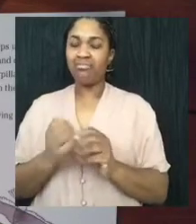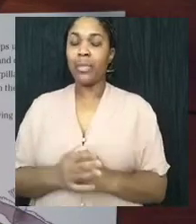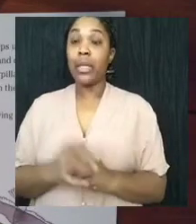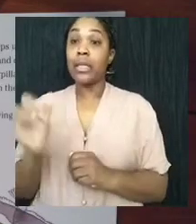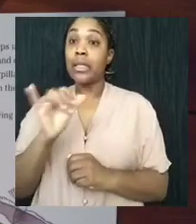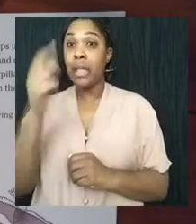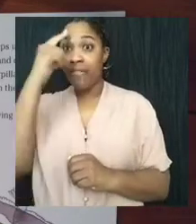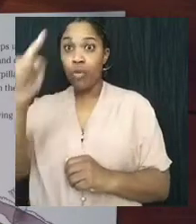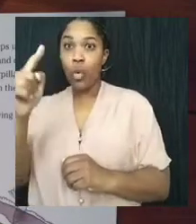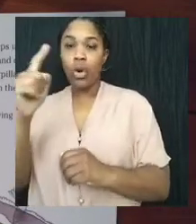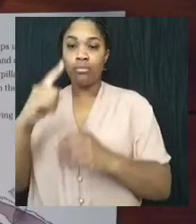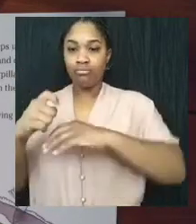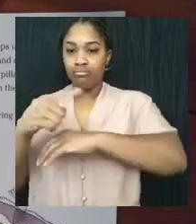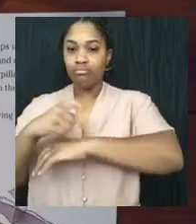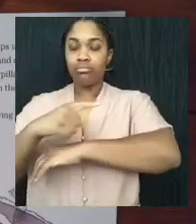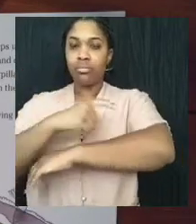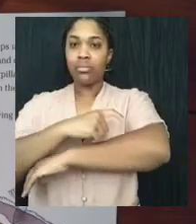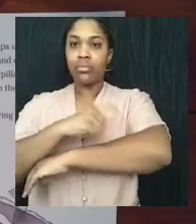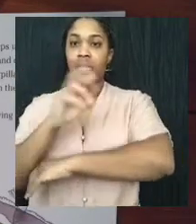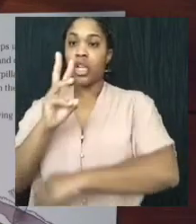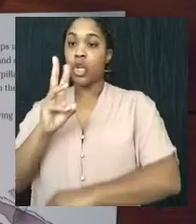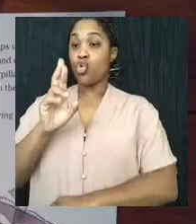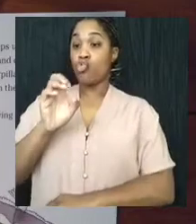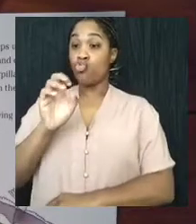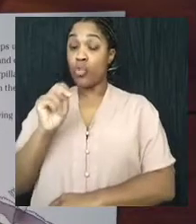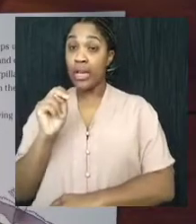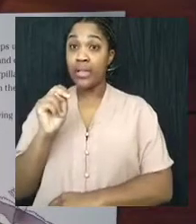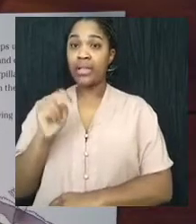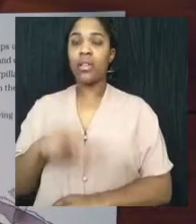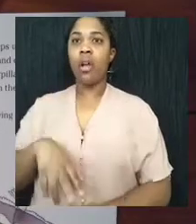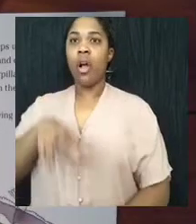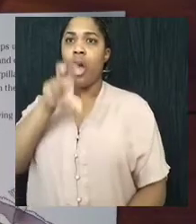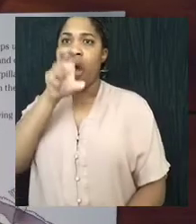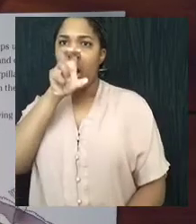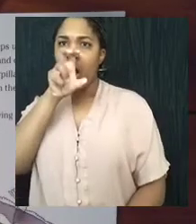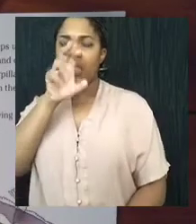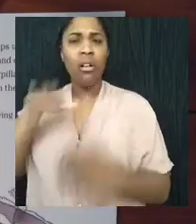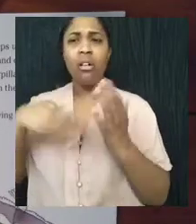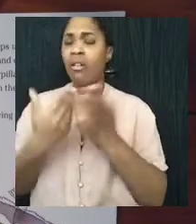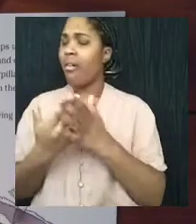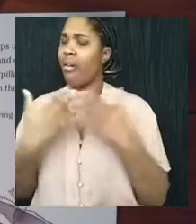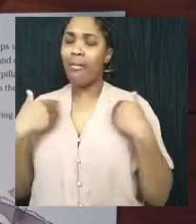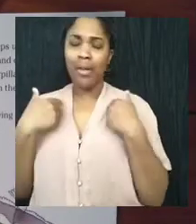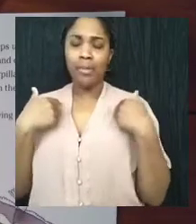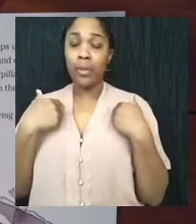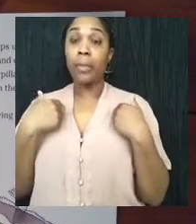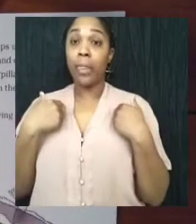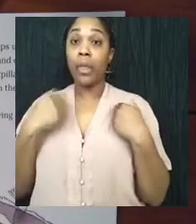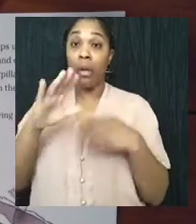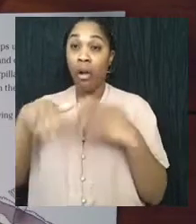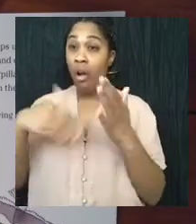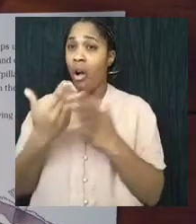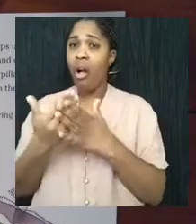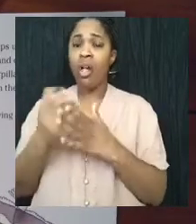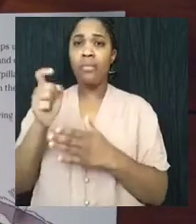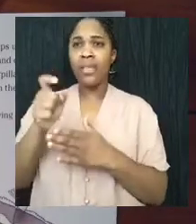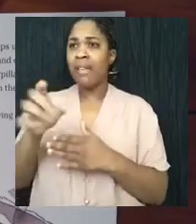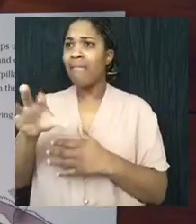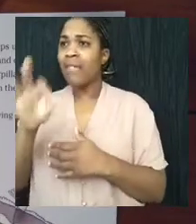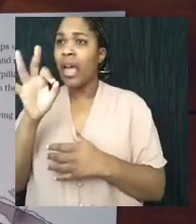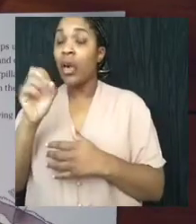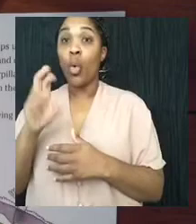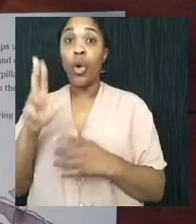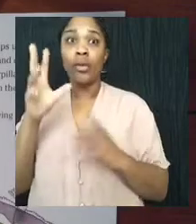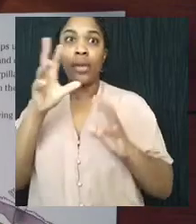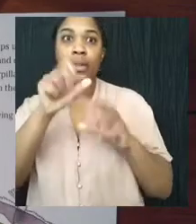caterpillars, wrens, hawks, for all animals. All must find or catch the foods